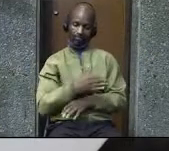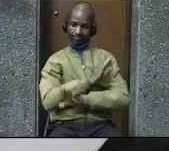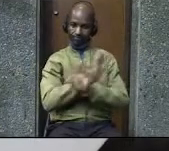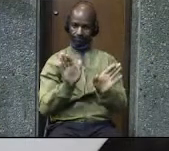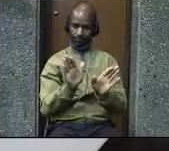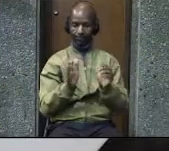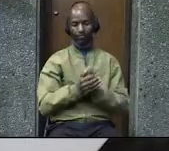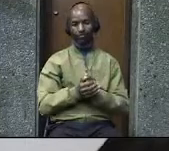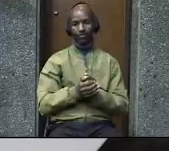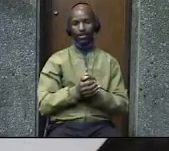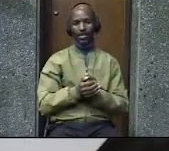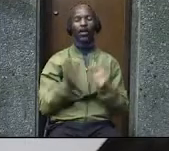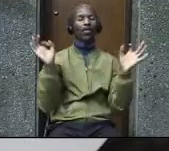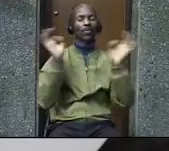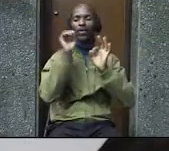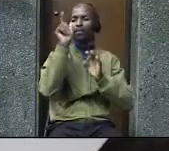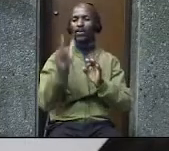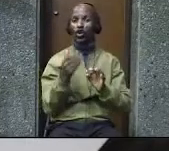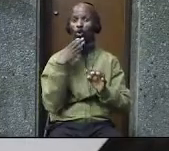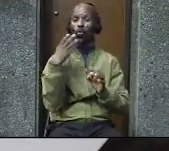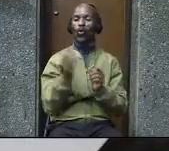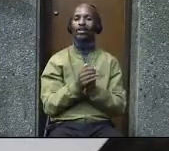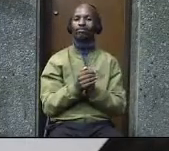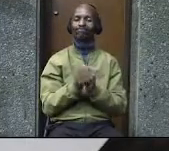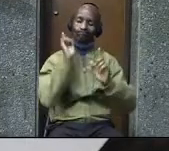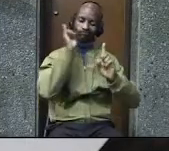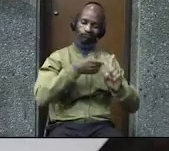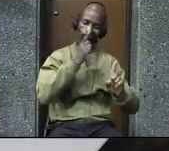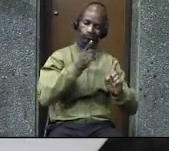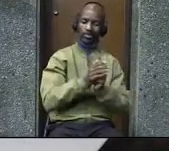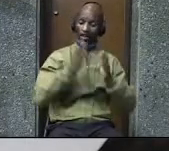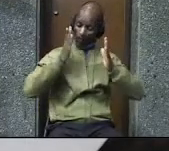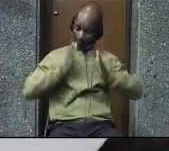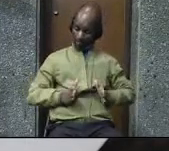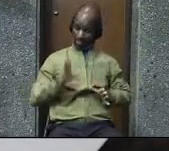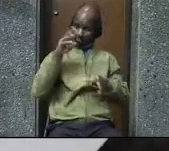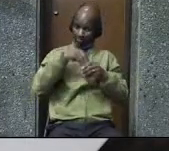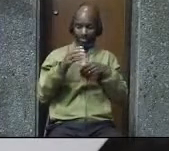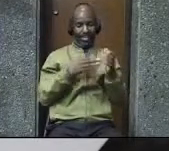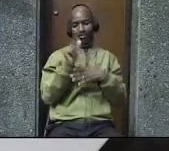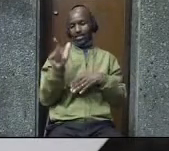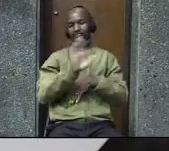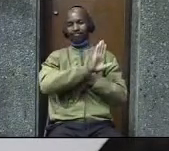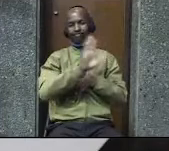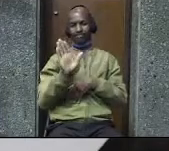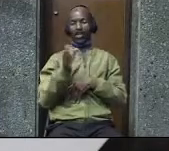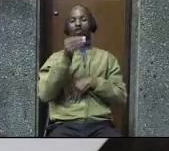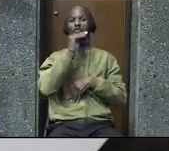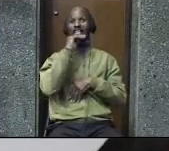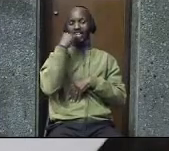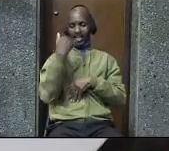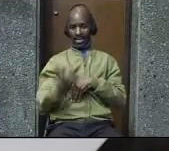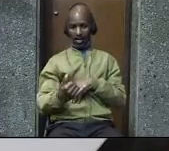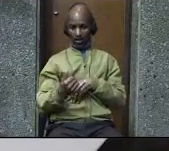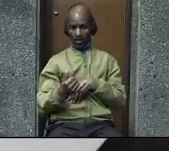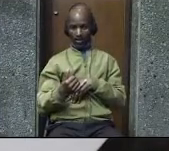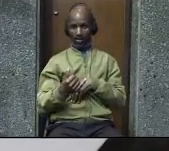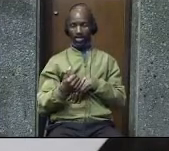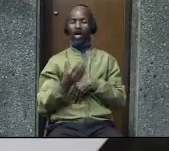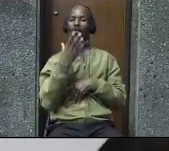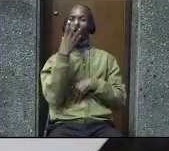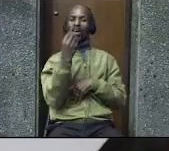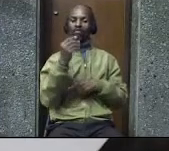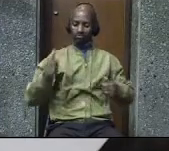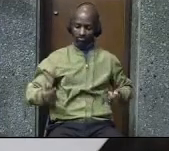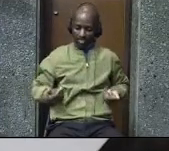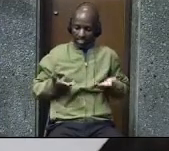here. And there is no one who's going to insult nor physically engage with anyone. Meaning, there is a